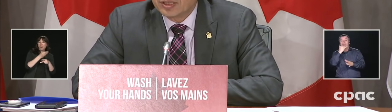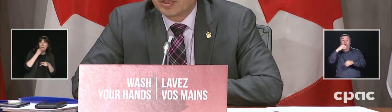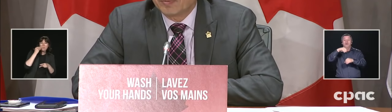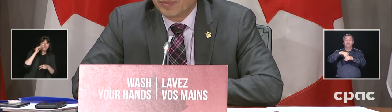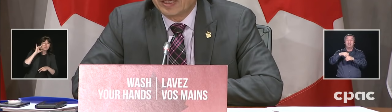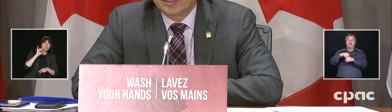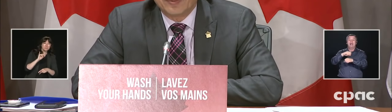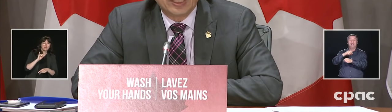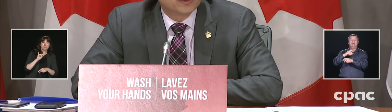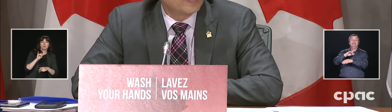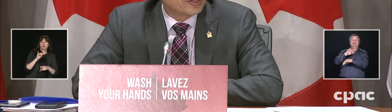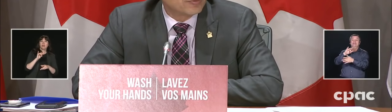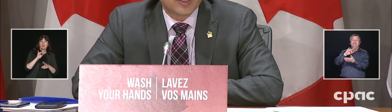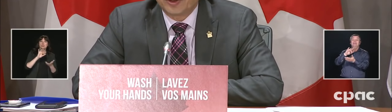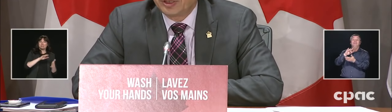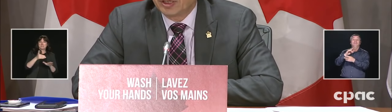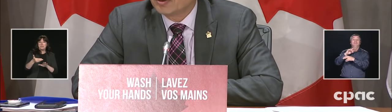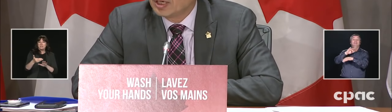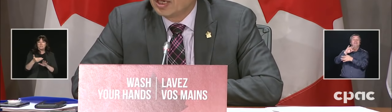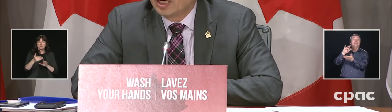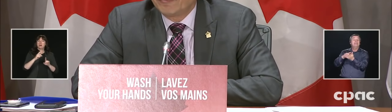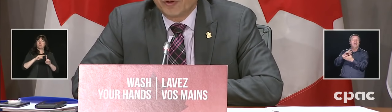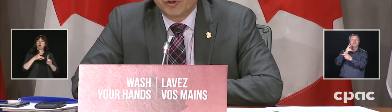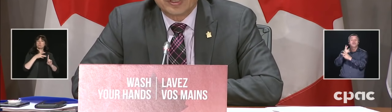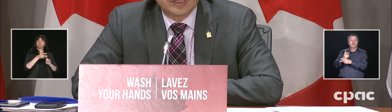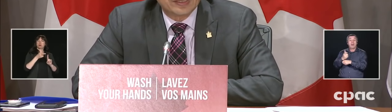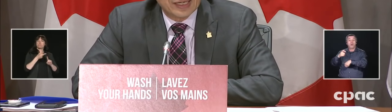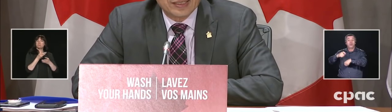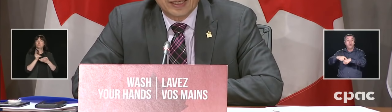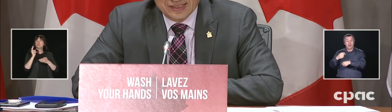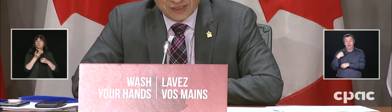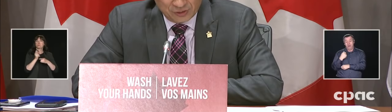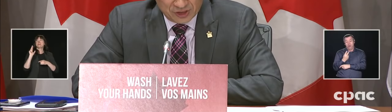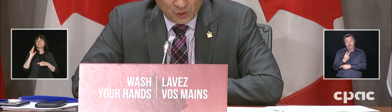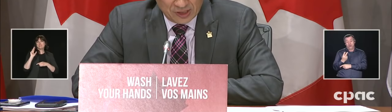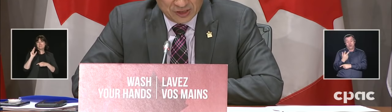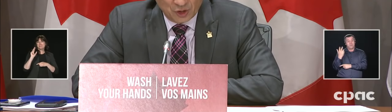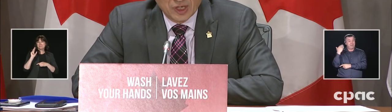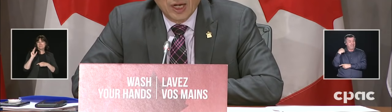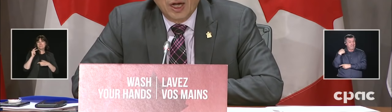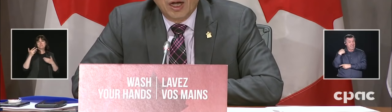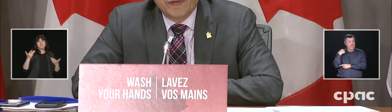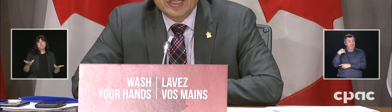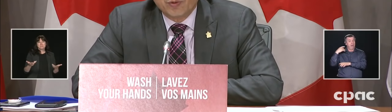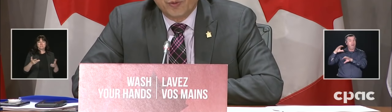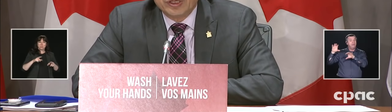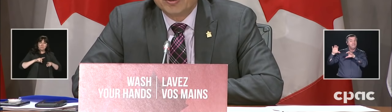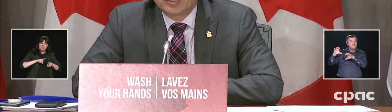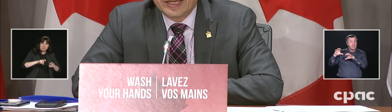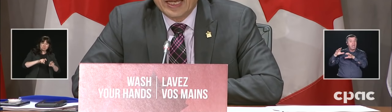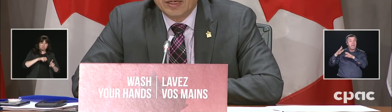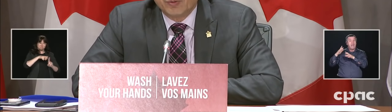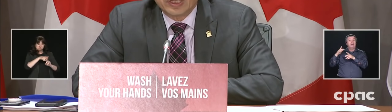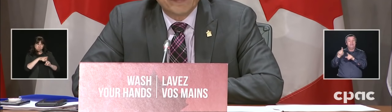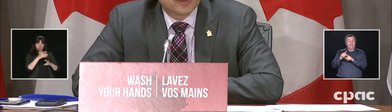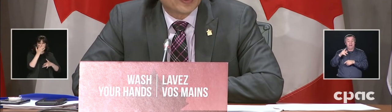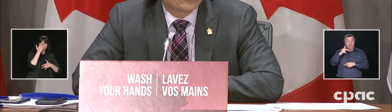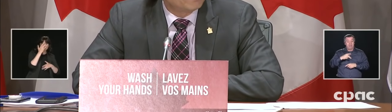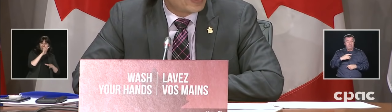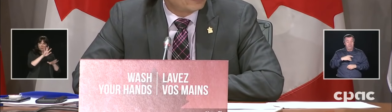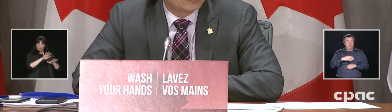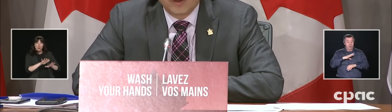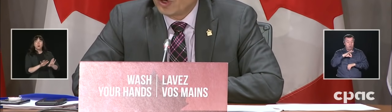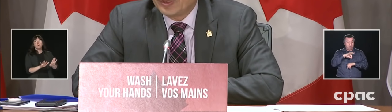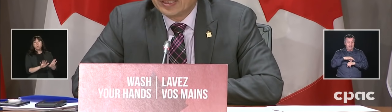obviously, because, by the time the incubation period, unfolds and testing, et cetera, and so on. So obviously what we do today will have a